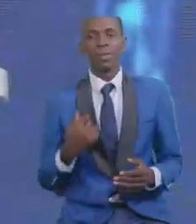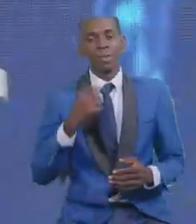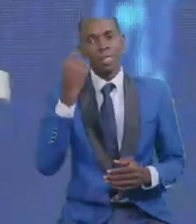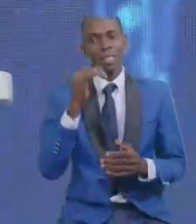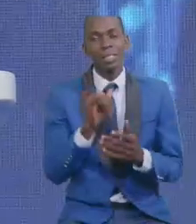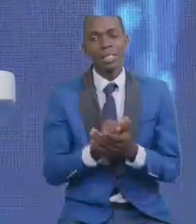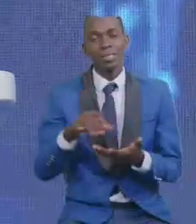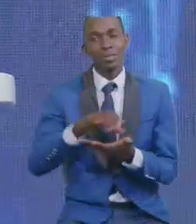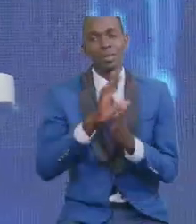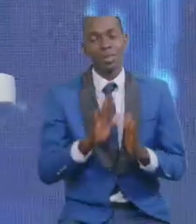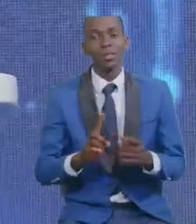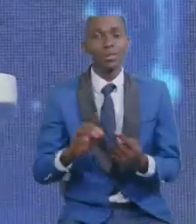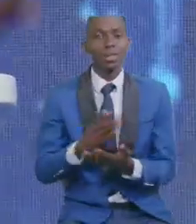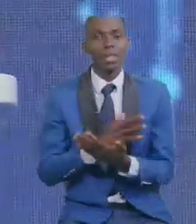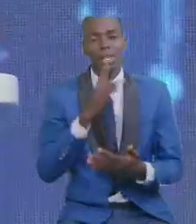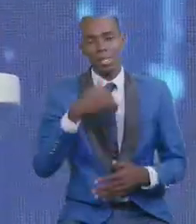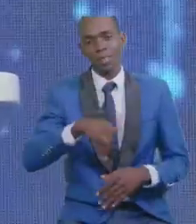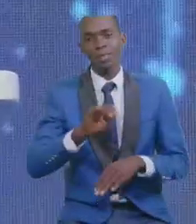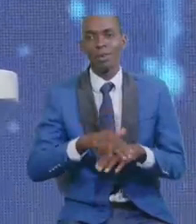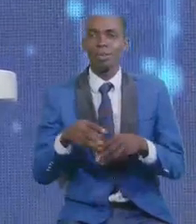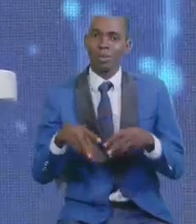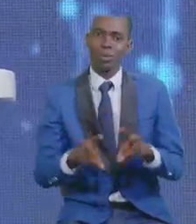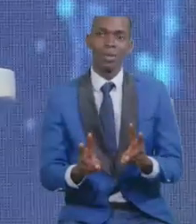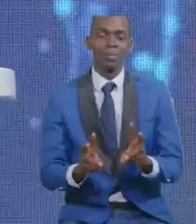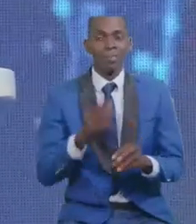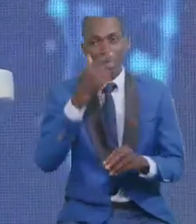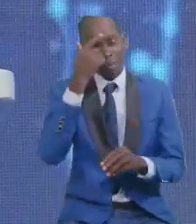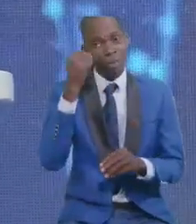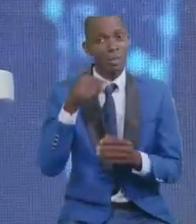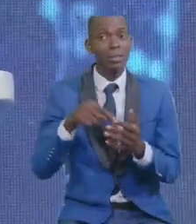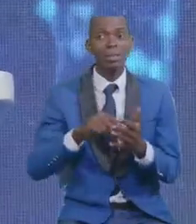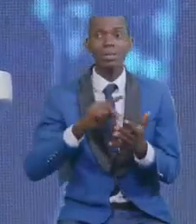But because this program is a global program,